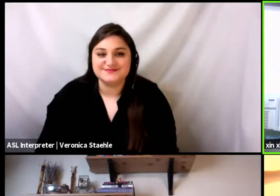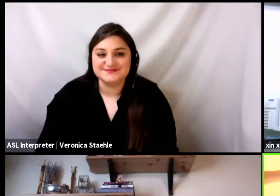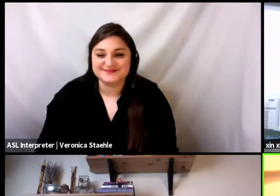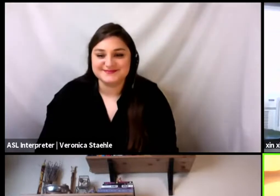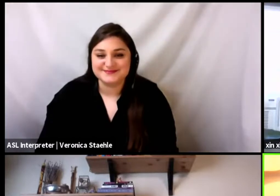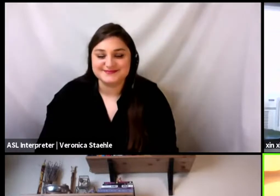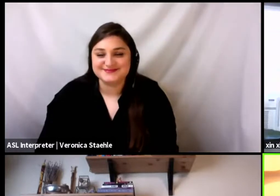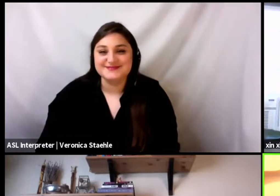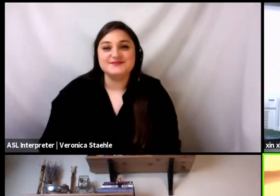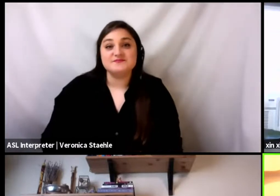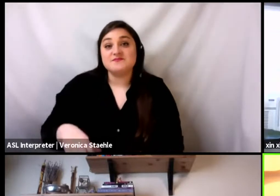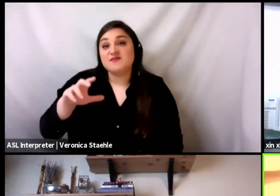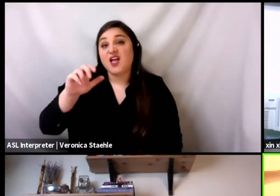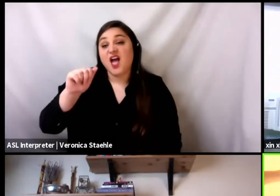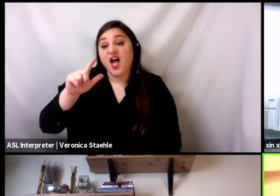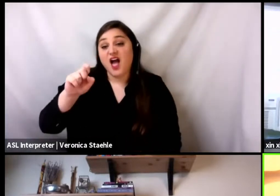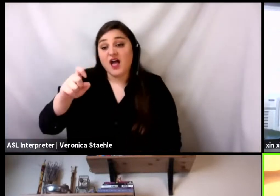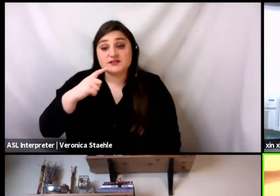A park?